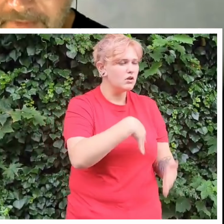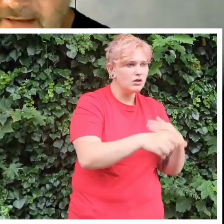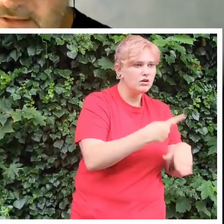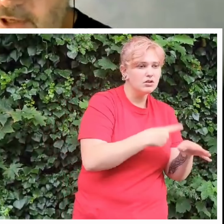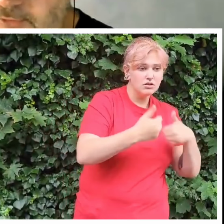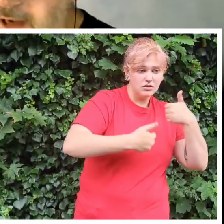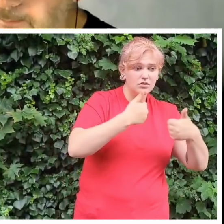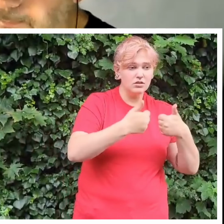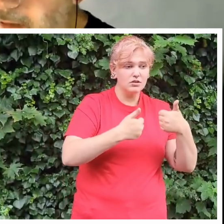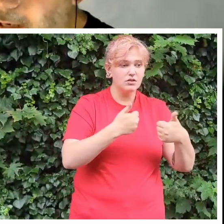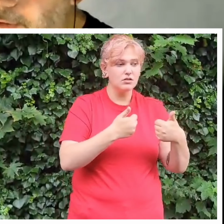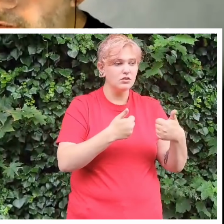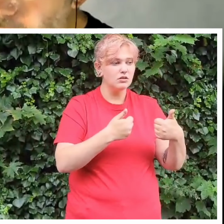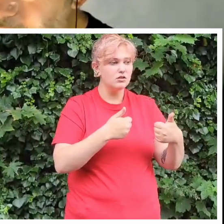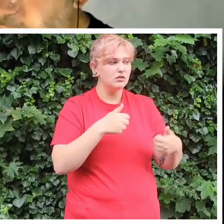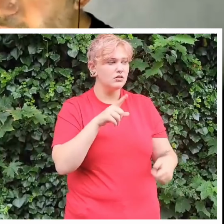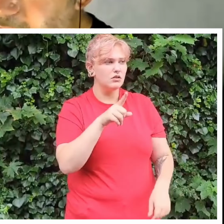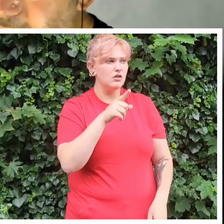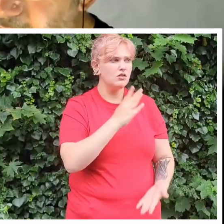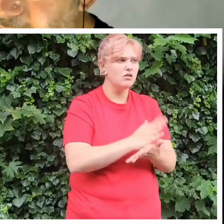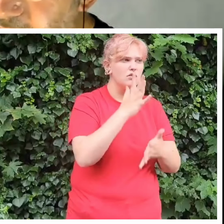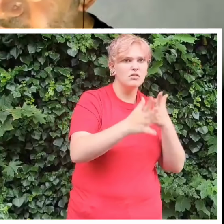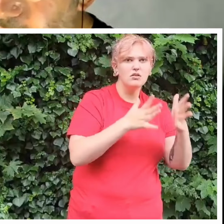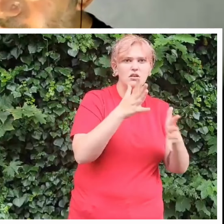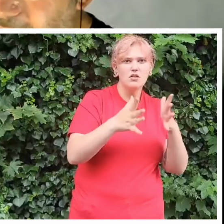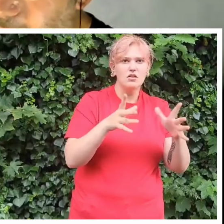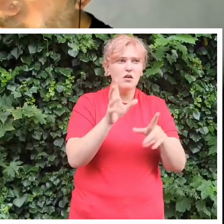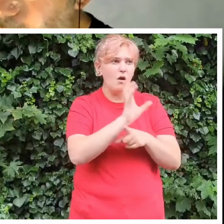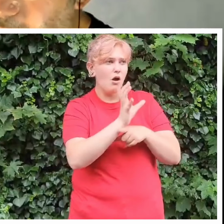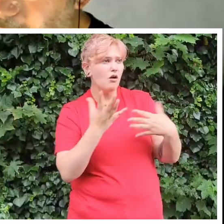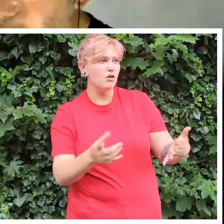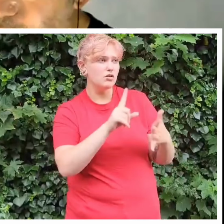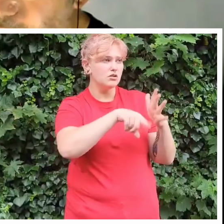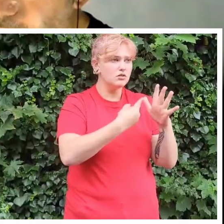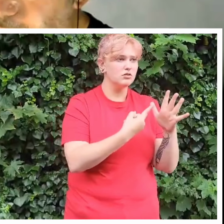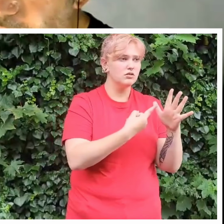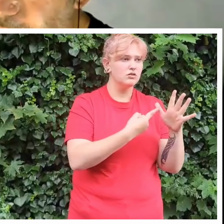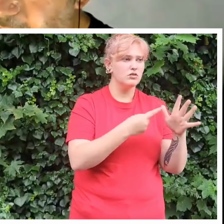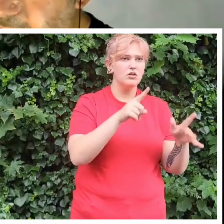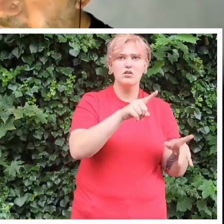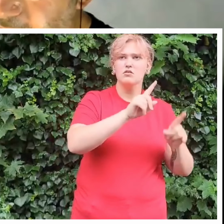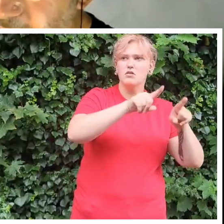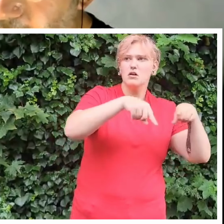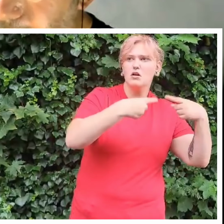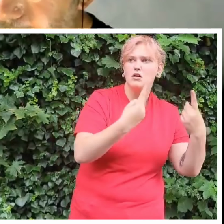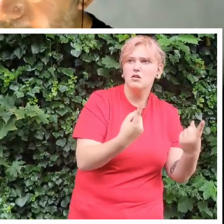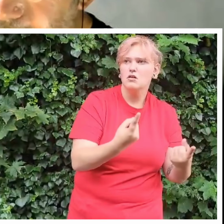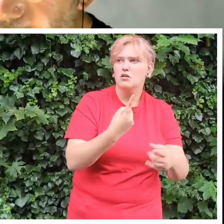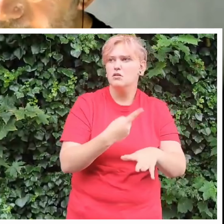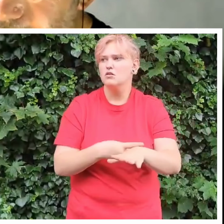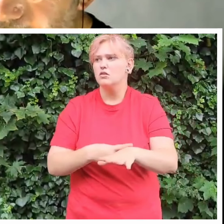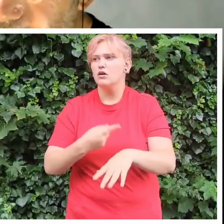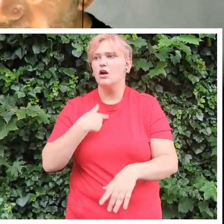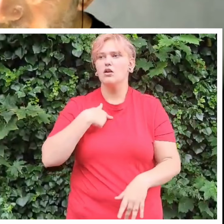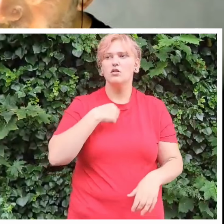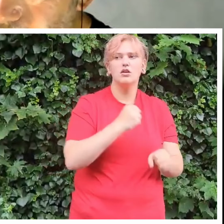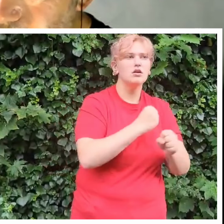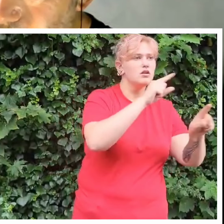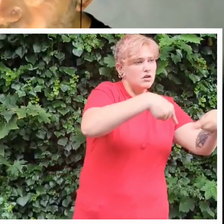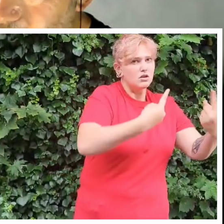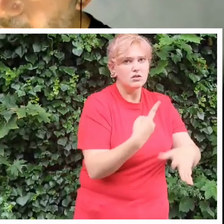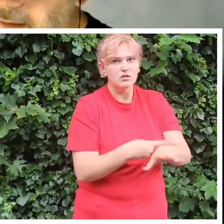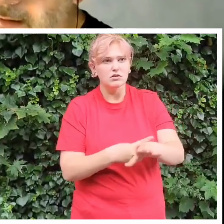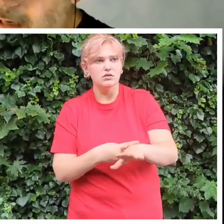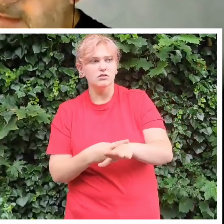yeah? So yeah. Are you signing the interview now, June, or are you doing it another time? I'm going to do it at